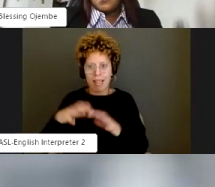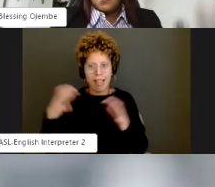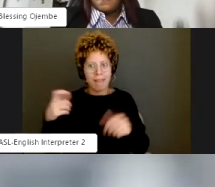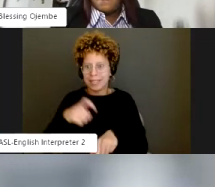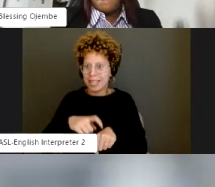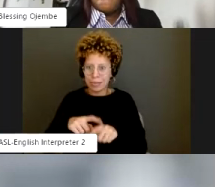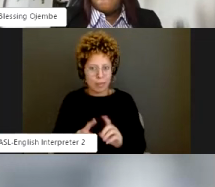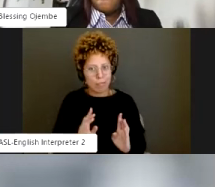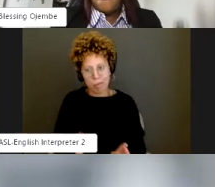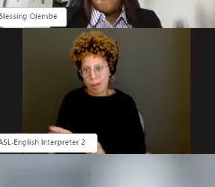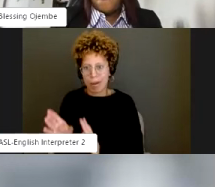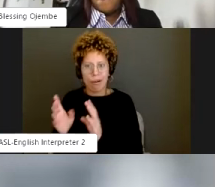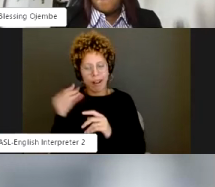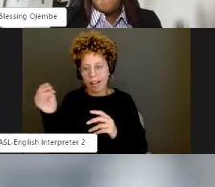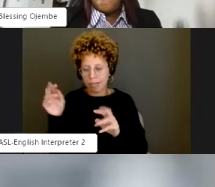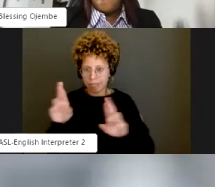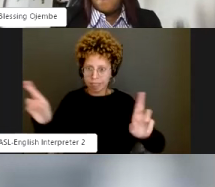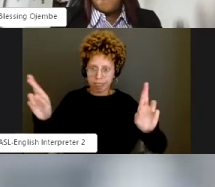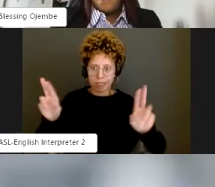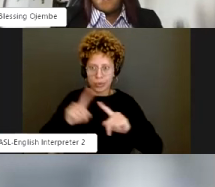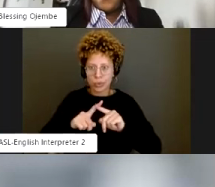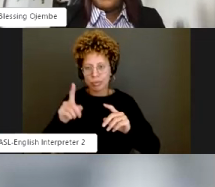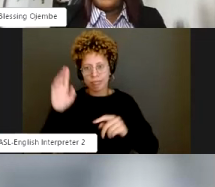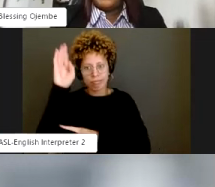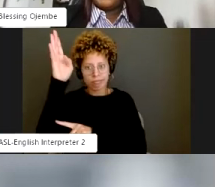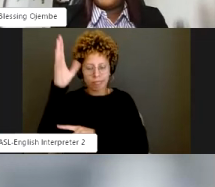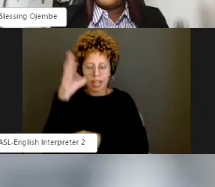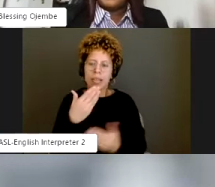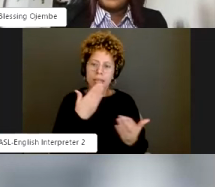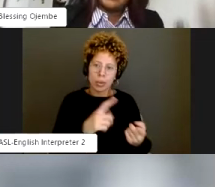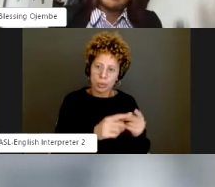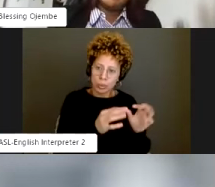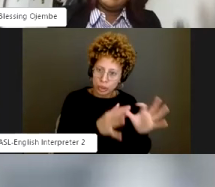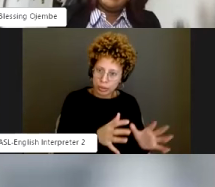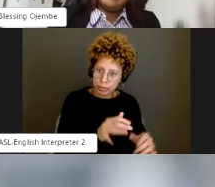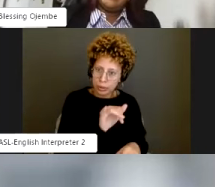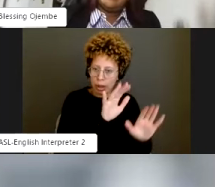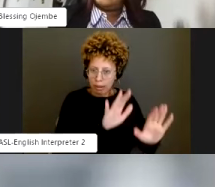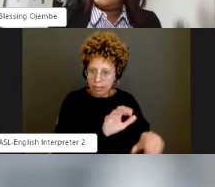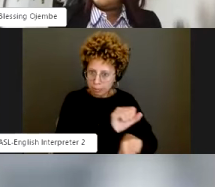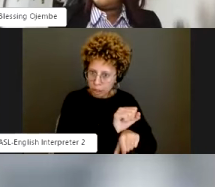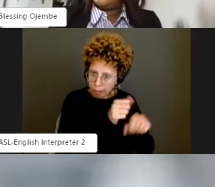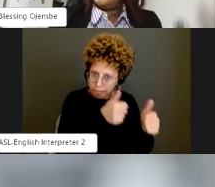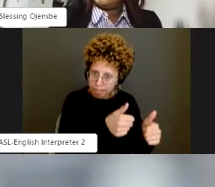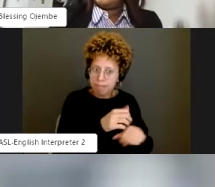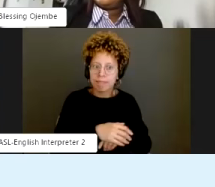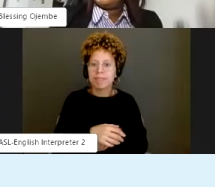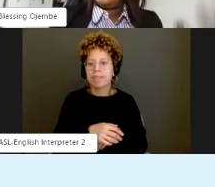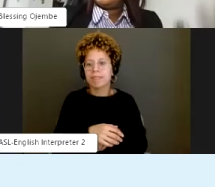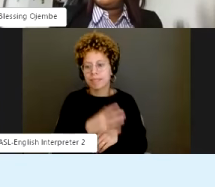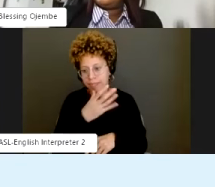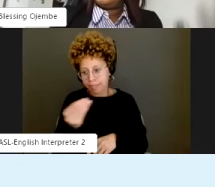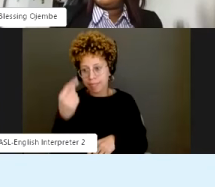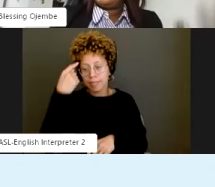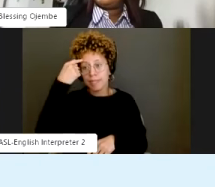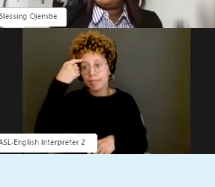to prepare and share this information, and to our ASL interpreters, did an awesome job today. And for